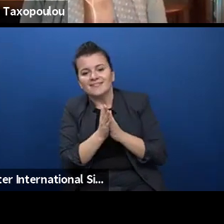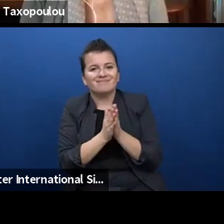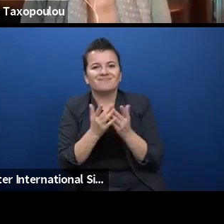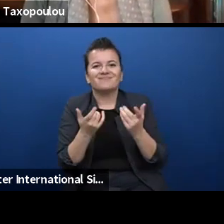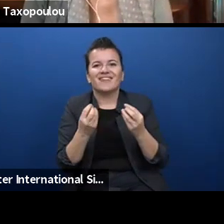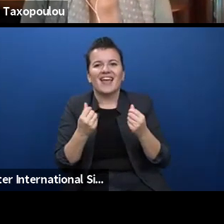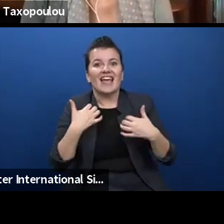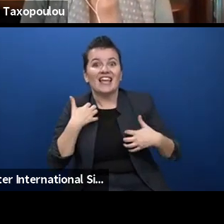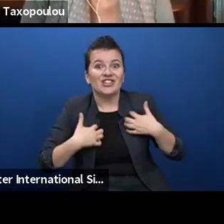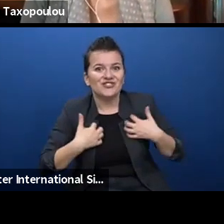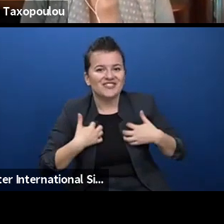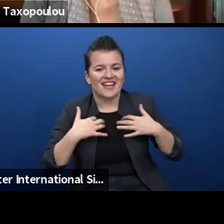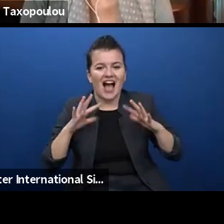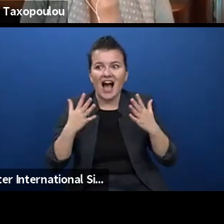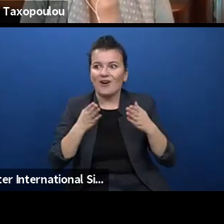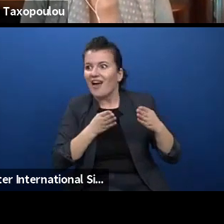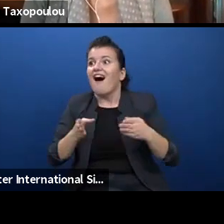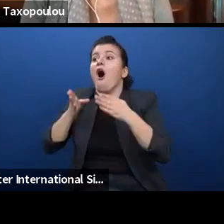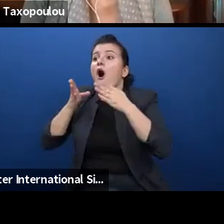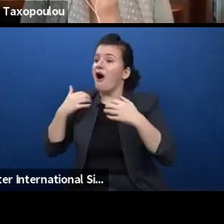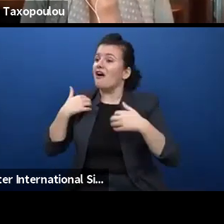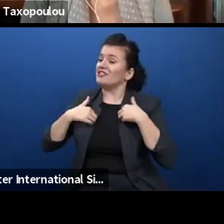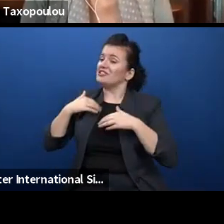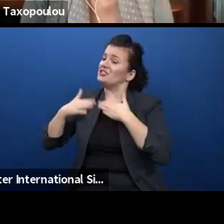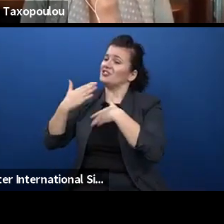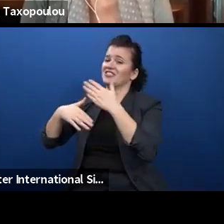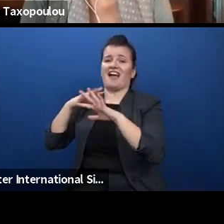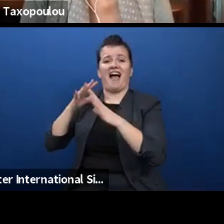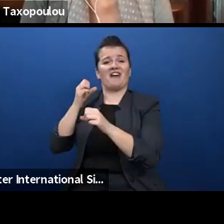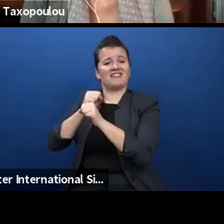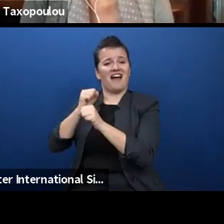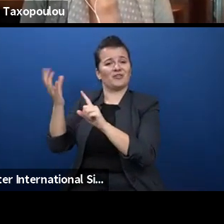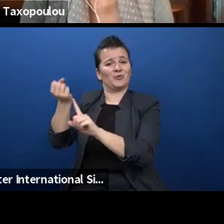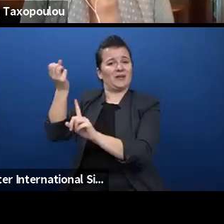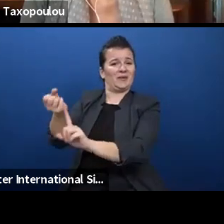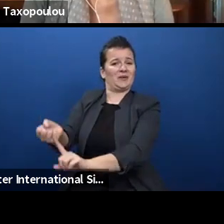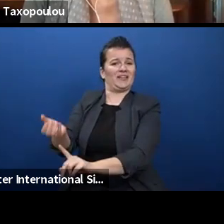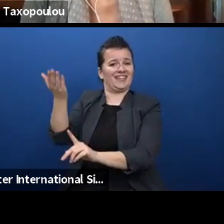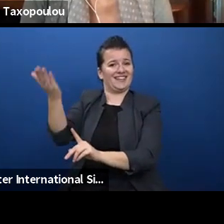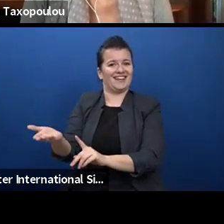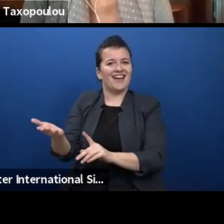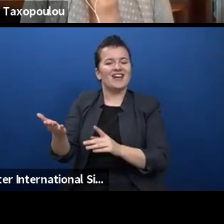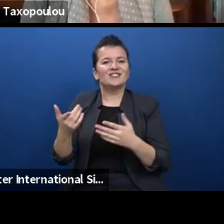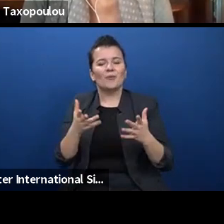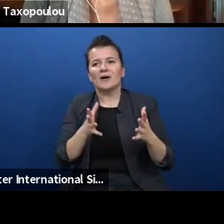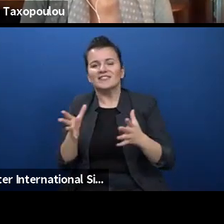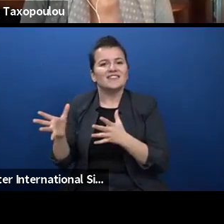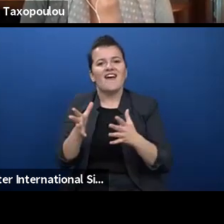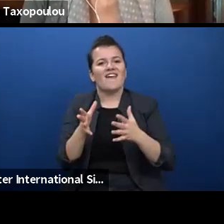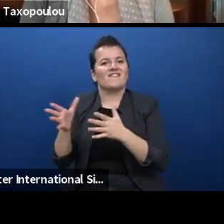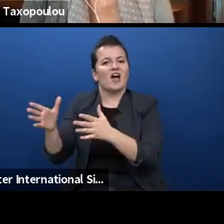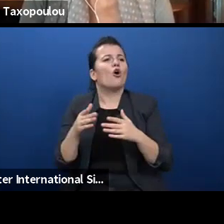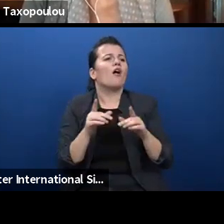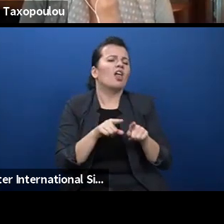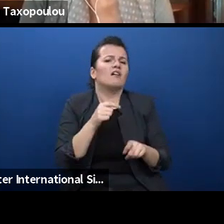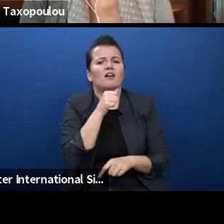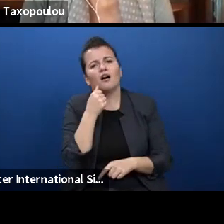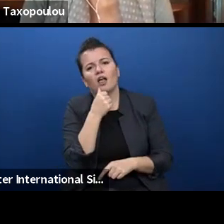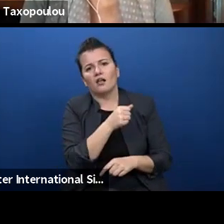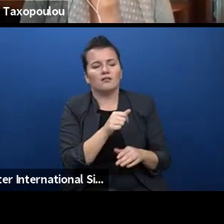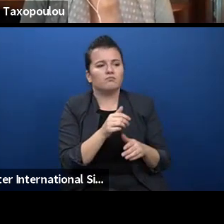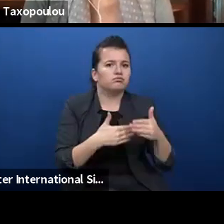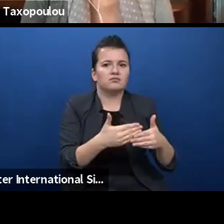and look for the opportunities. One of the things that came up in the first session was that, and for my, I believe, I didn't see it, but I believe from the young people, business